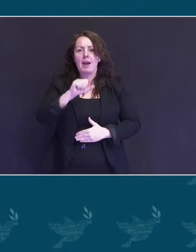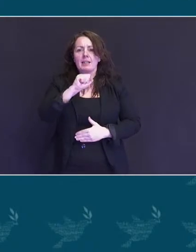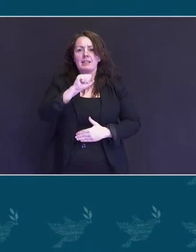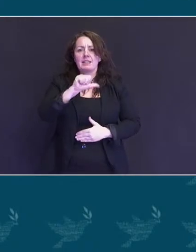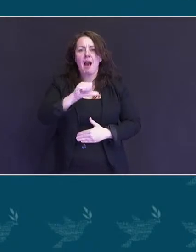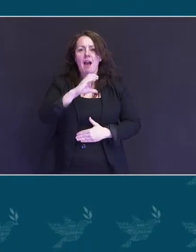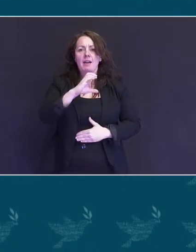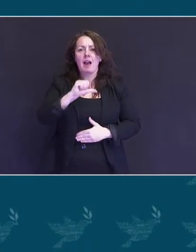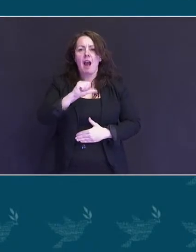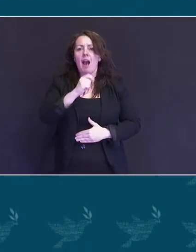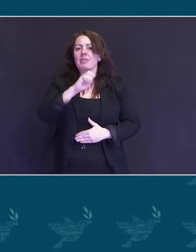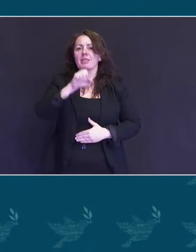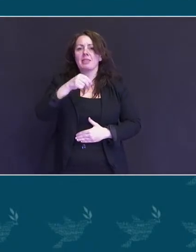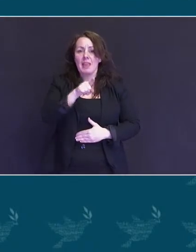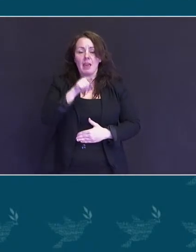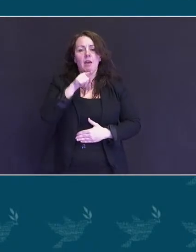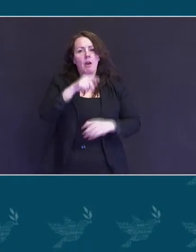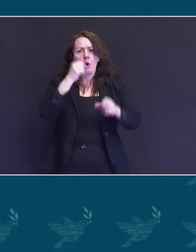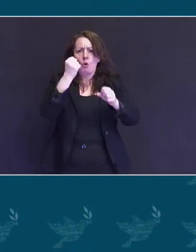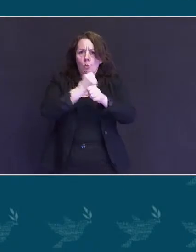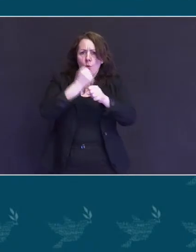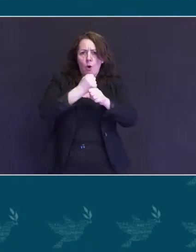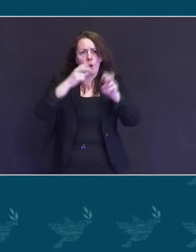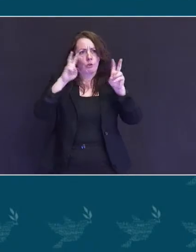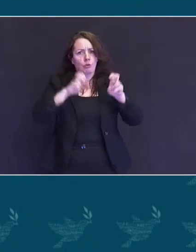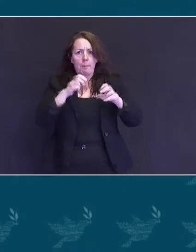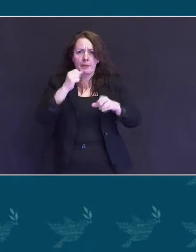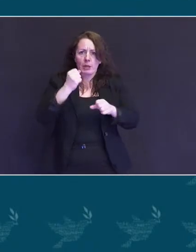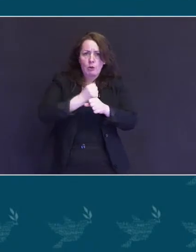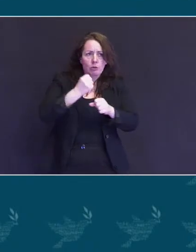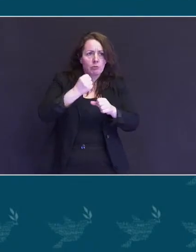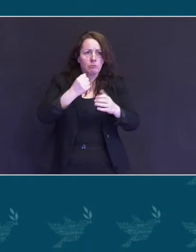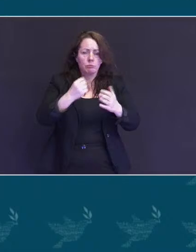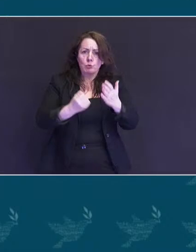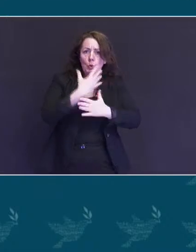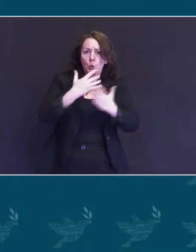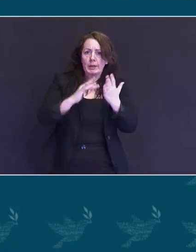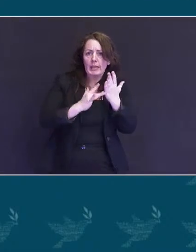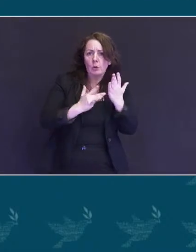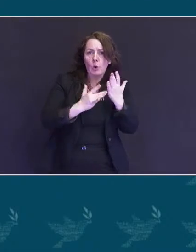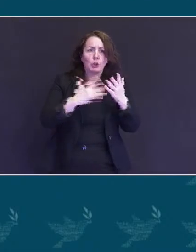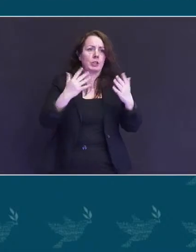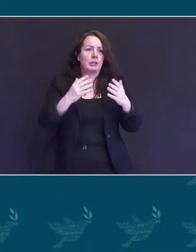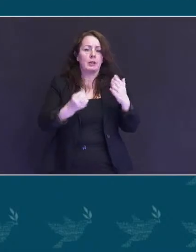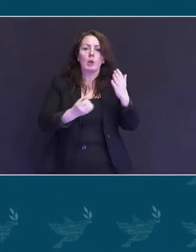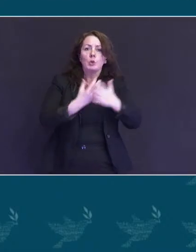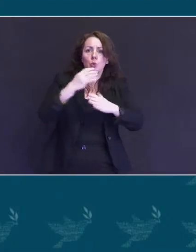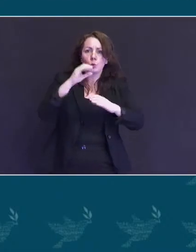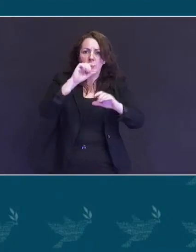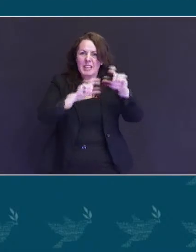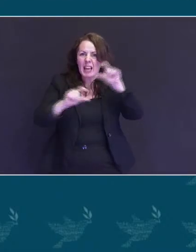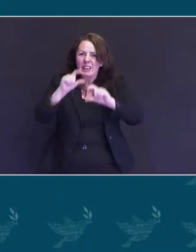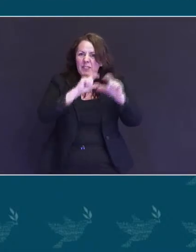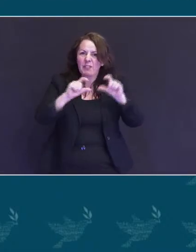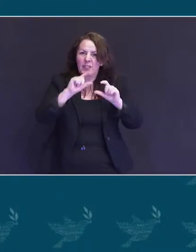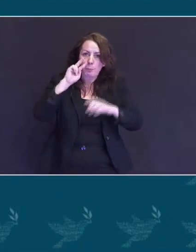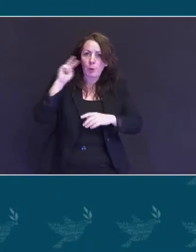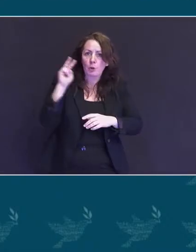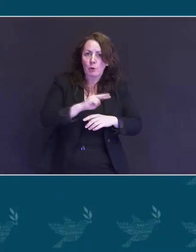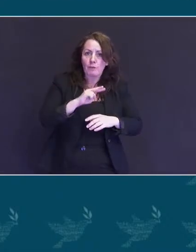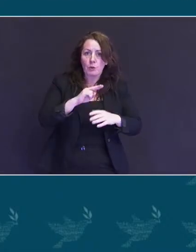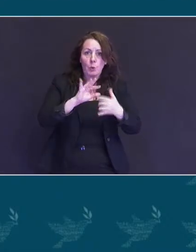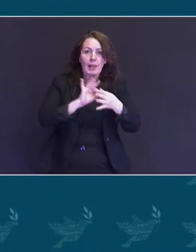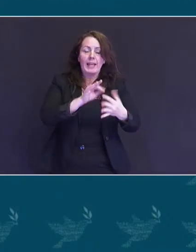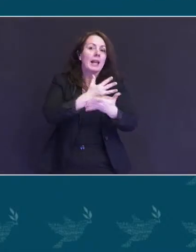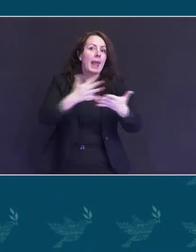in particular has been working on the production of content and scientific research in the promotion